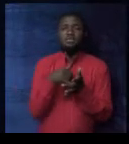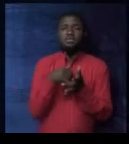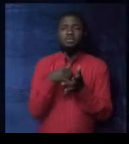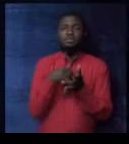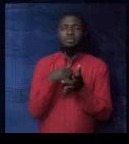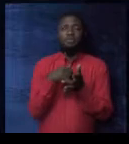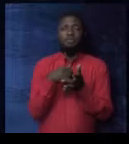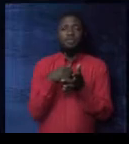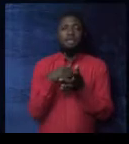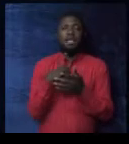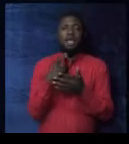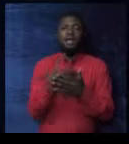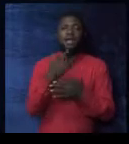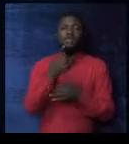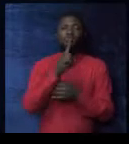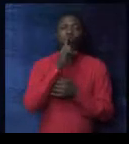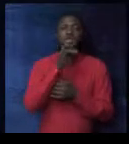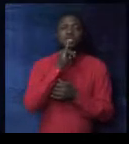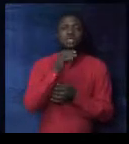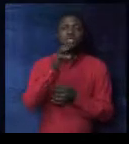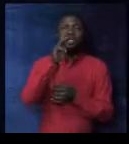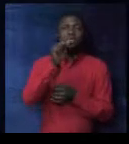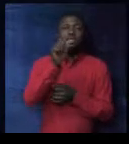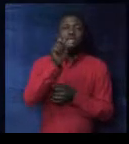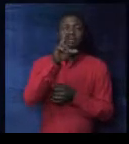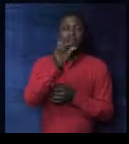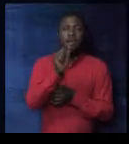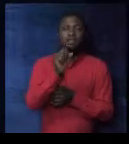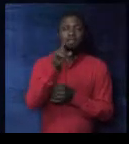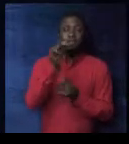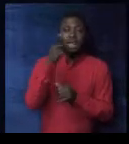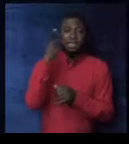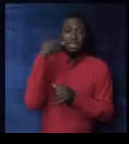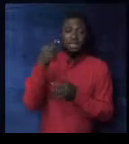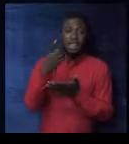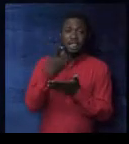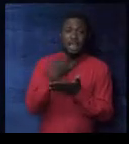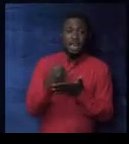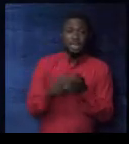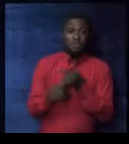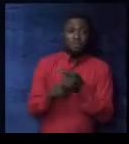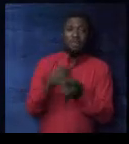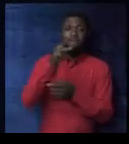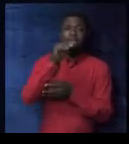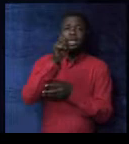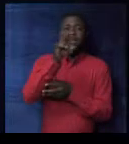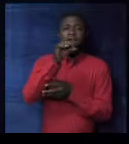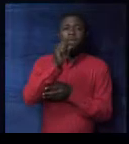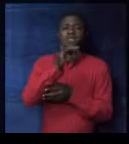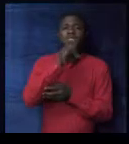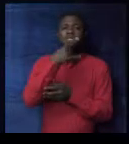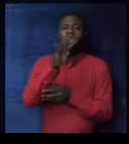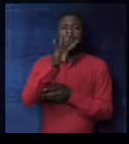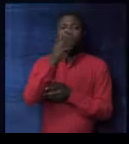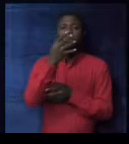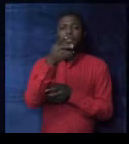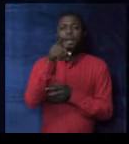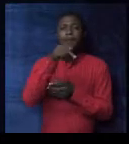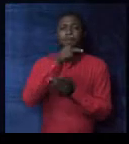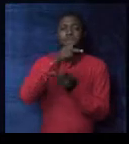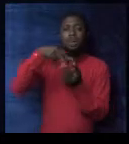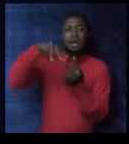it. Next one is Mars. Say the diagram there. Mars is the